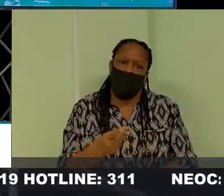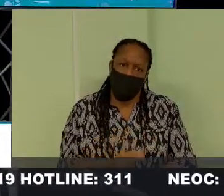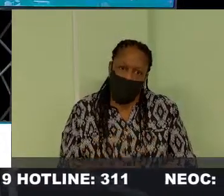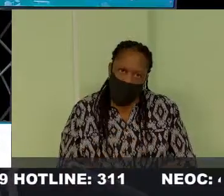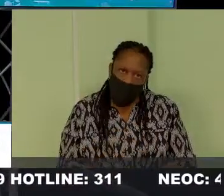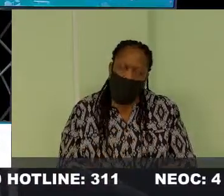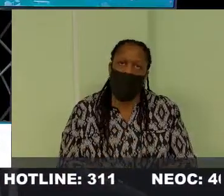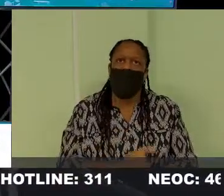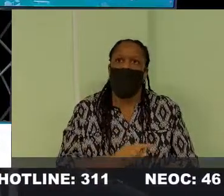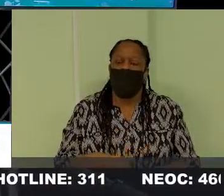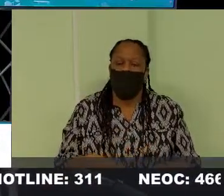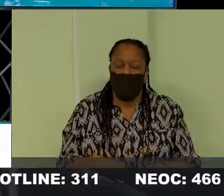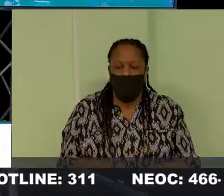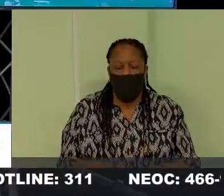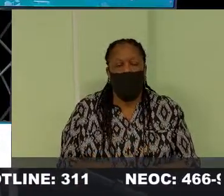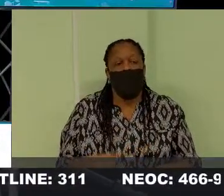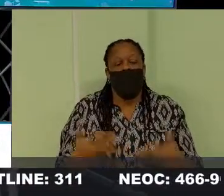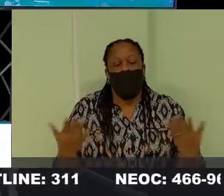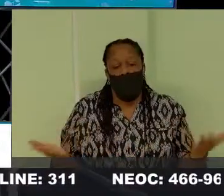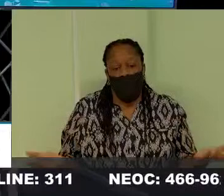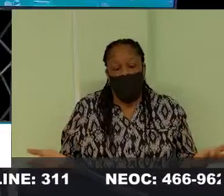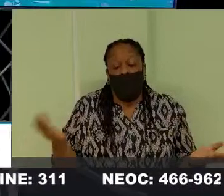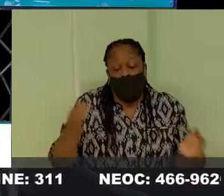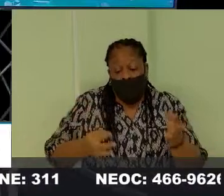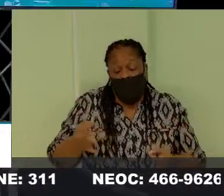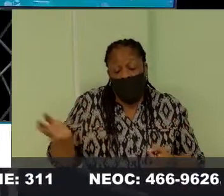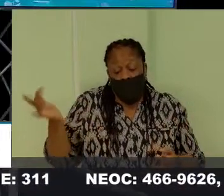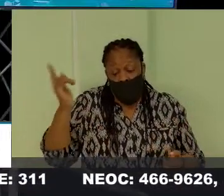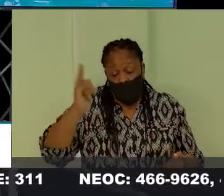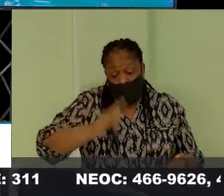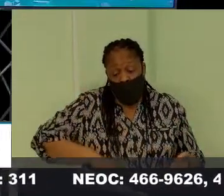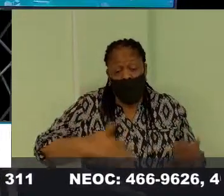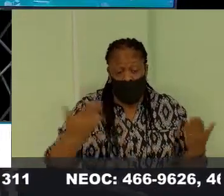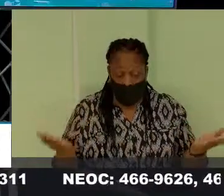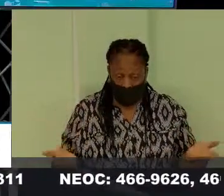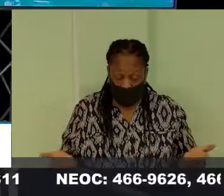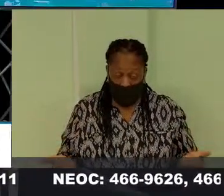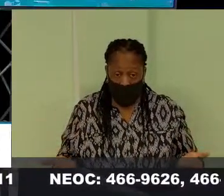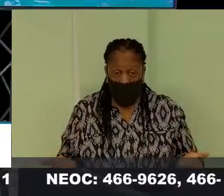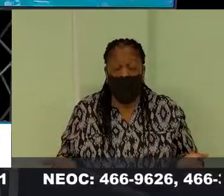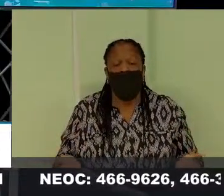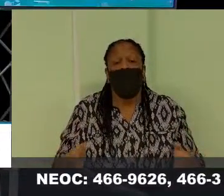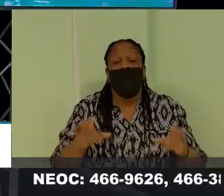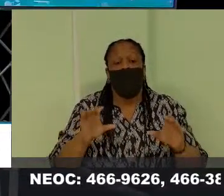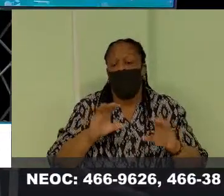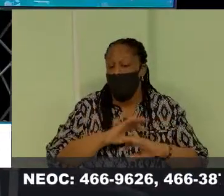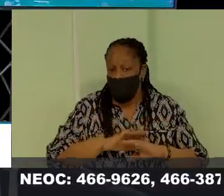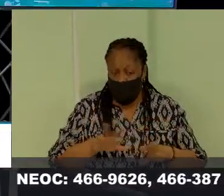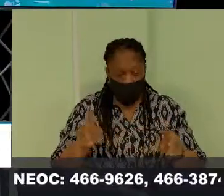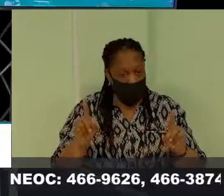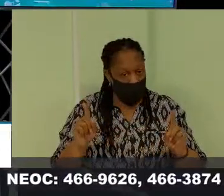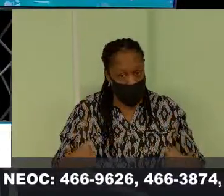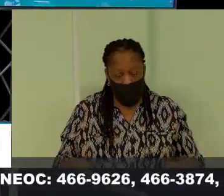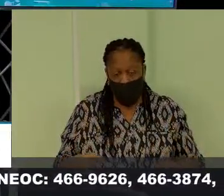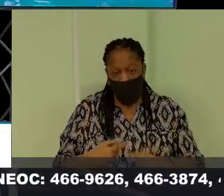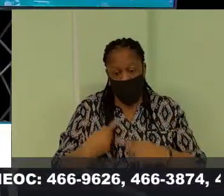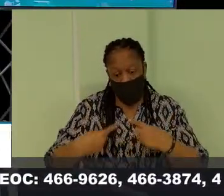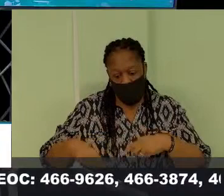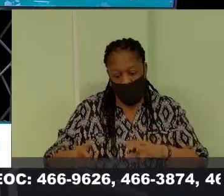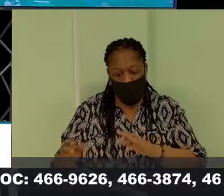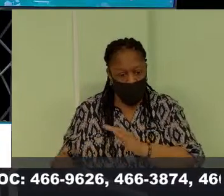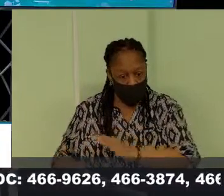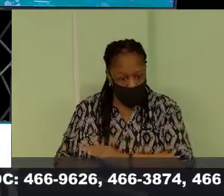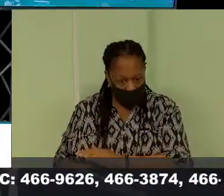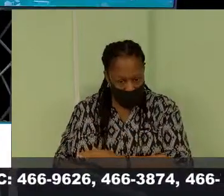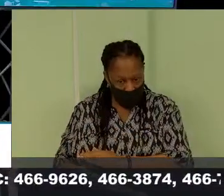groups, low risk and high risk. And the Caribbean bubble, all these countries are considered low risk. Yes,